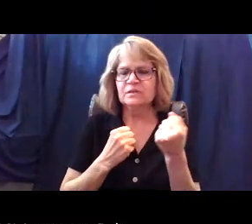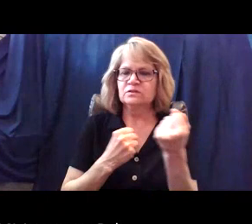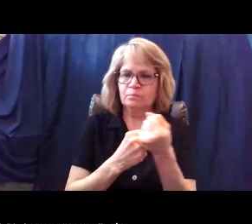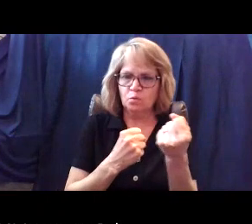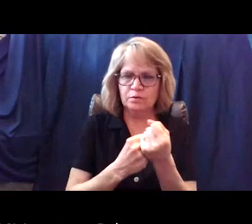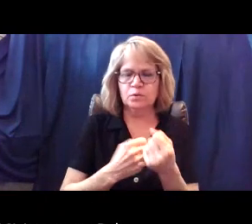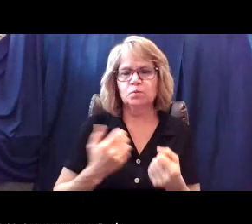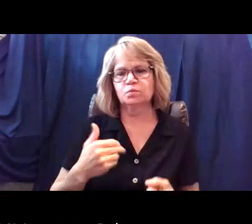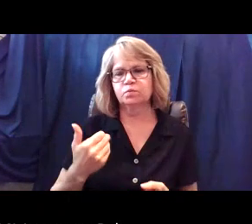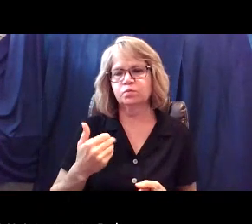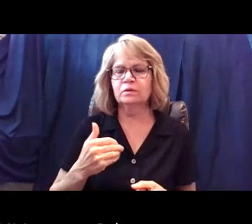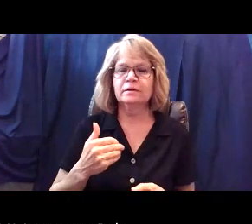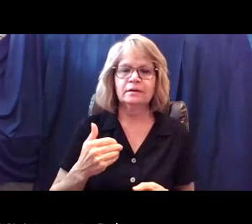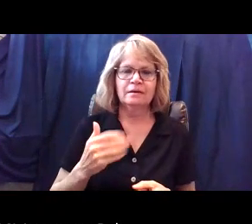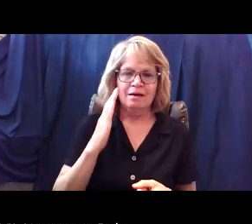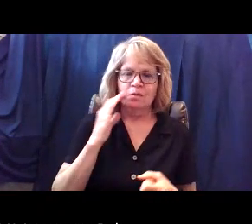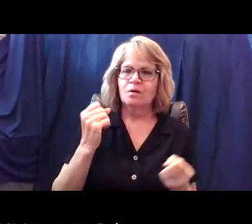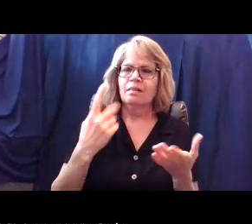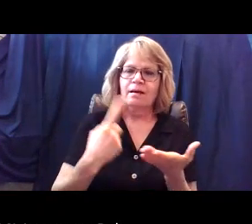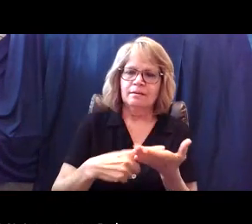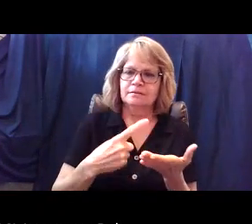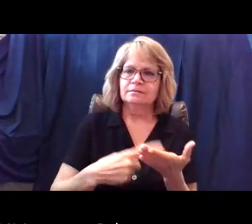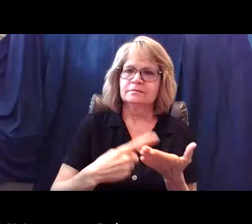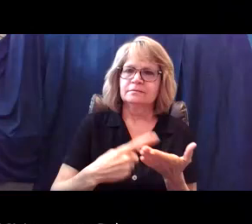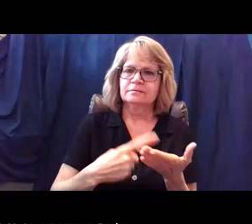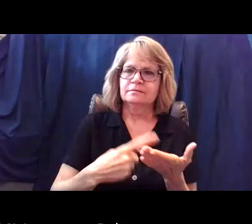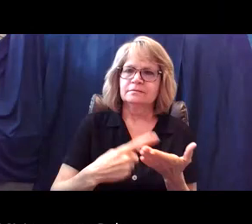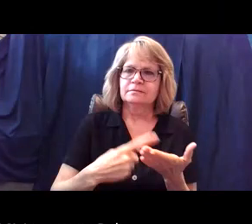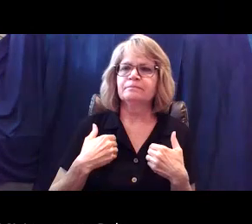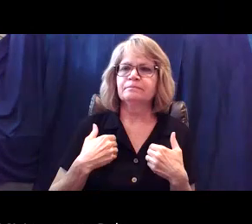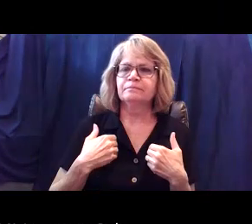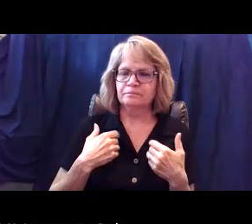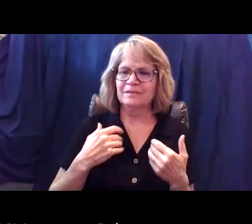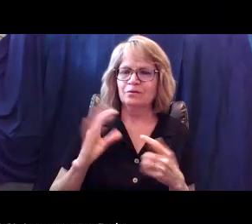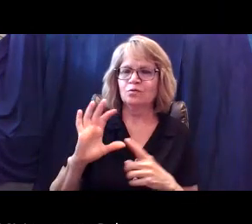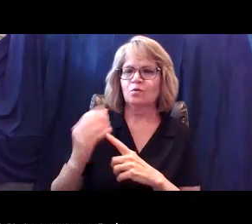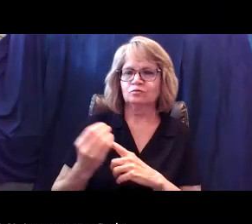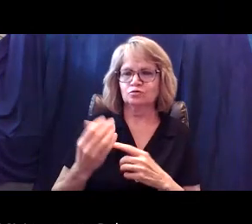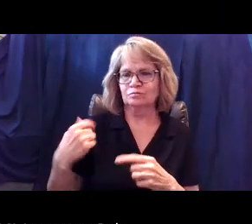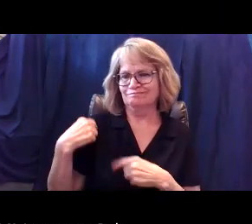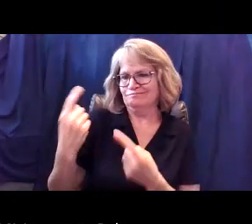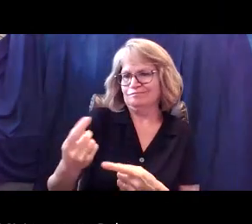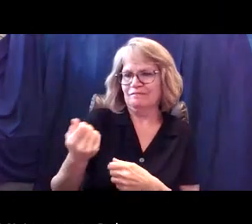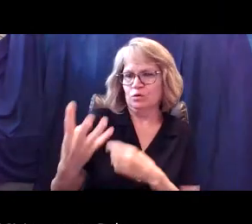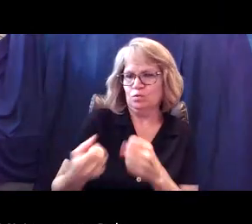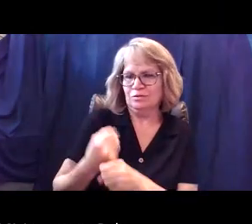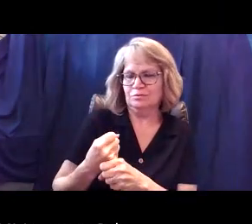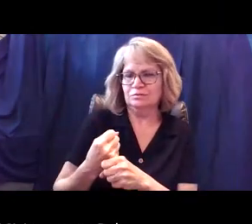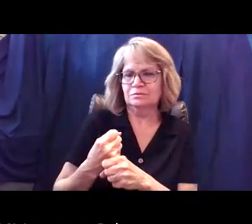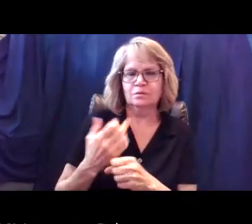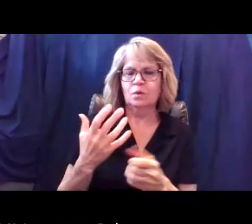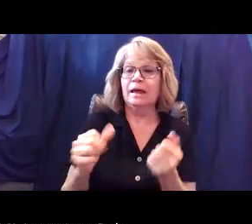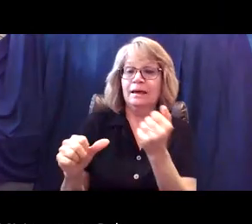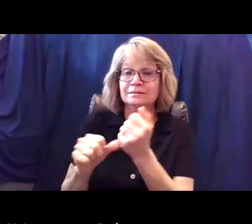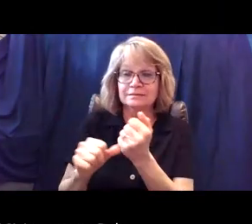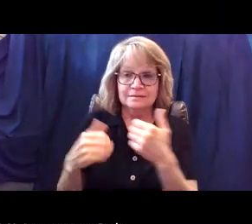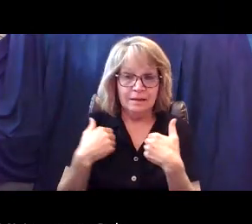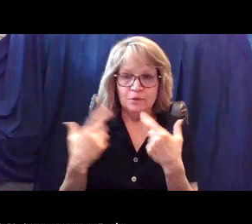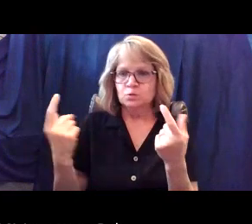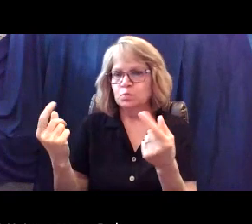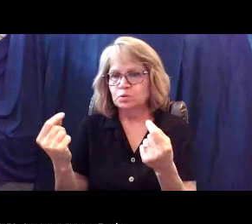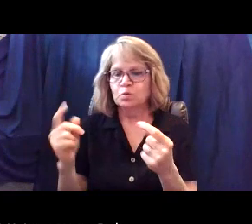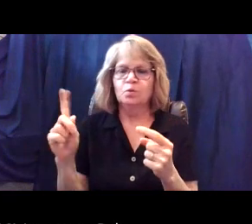of discussion in our culture over the past few years about what assistance animals do, where can